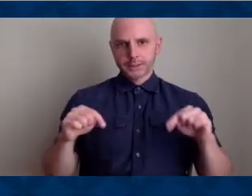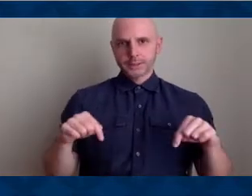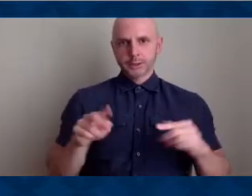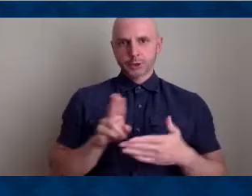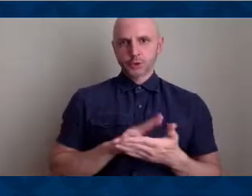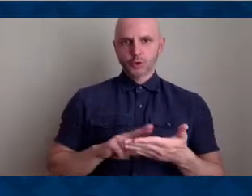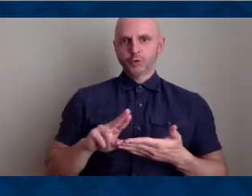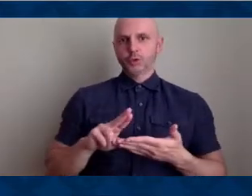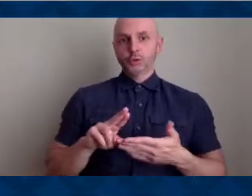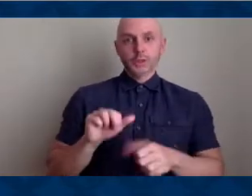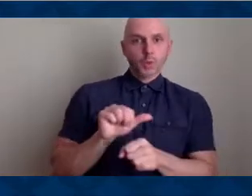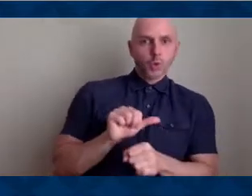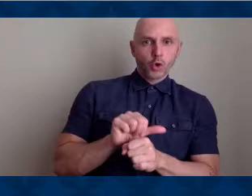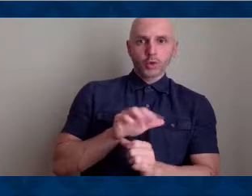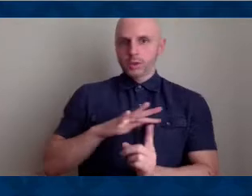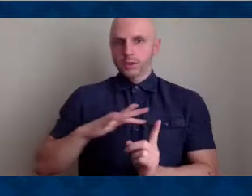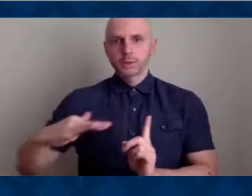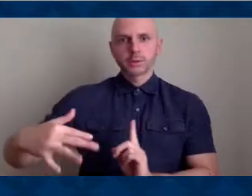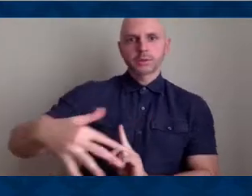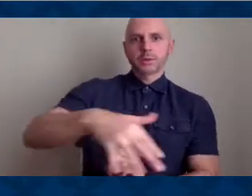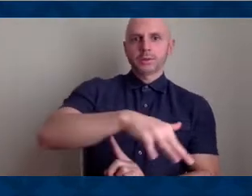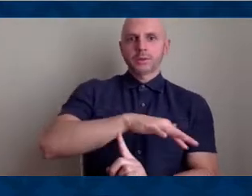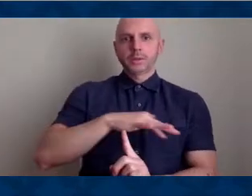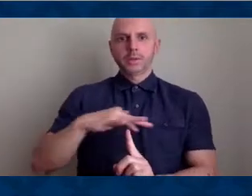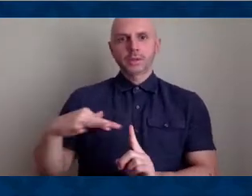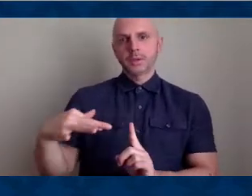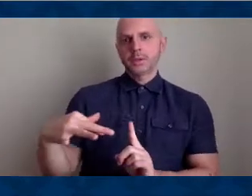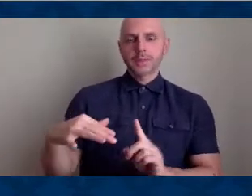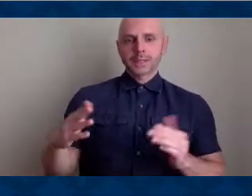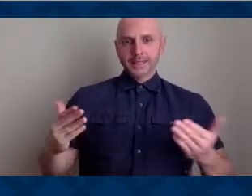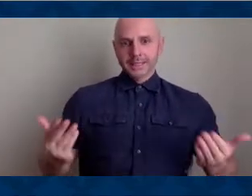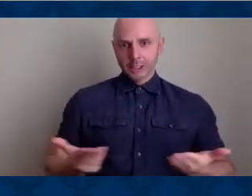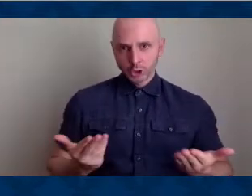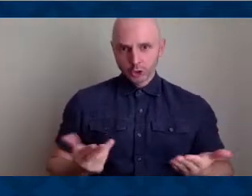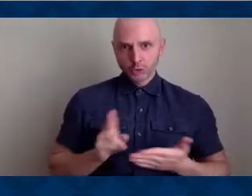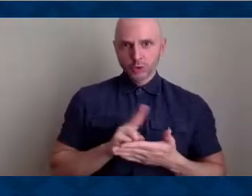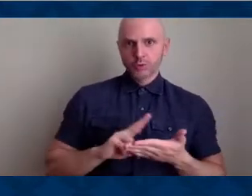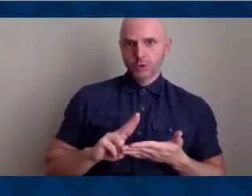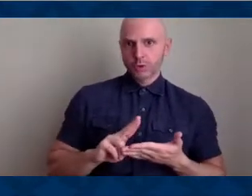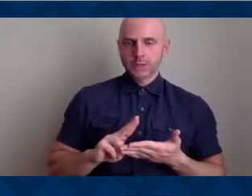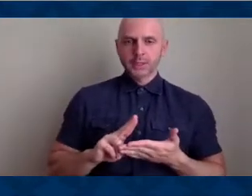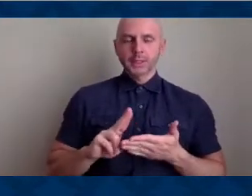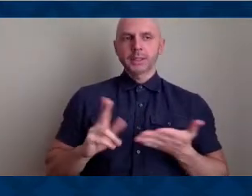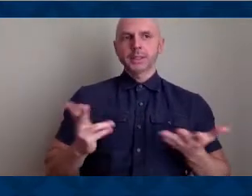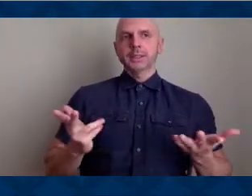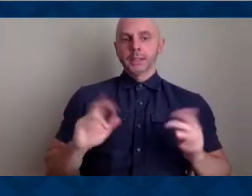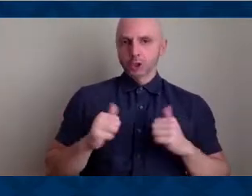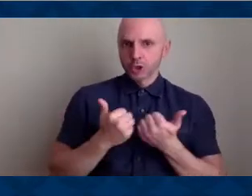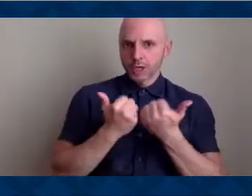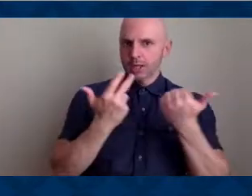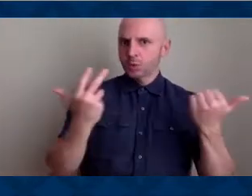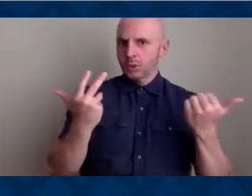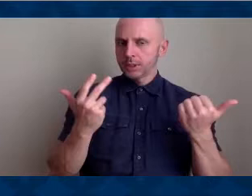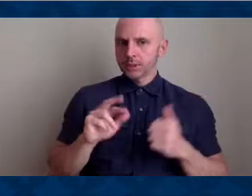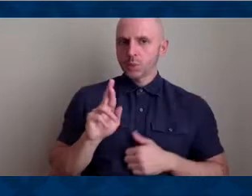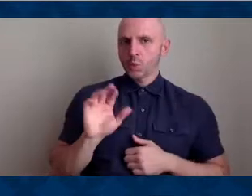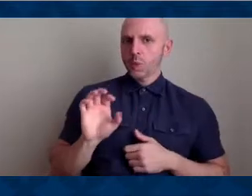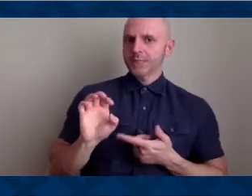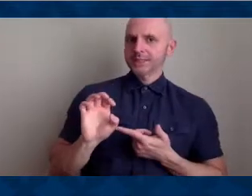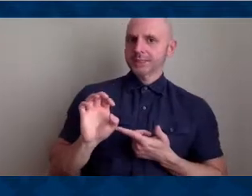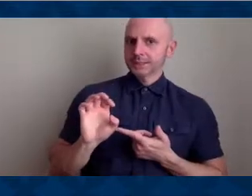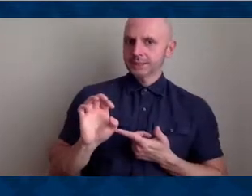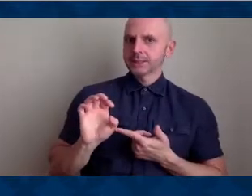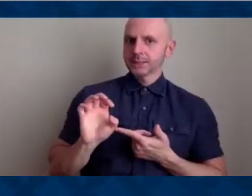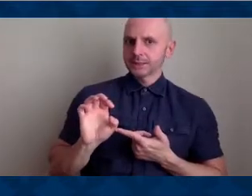of, or the challenge of, dealing with race and racism. You may know that the